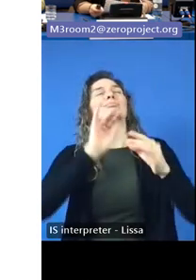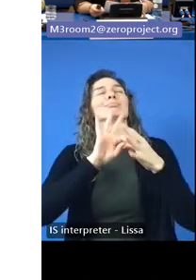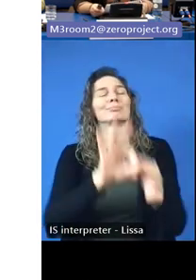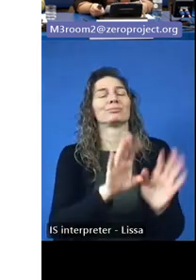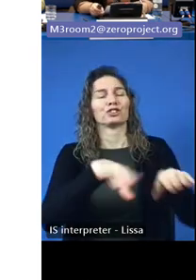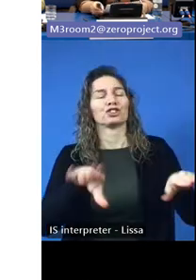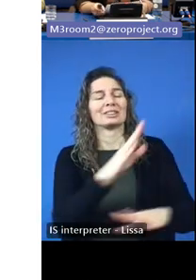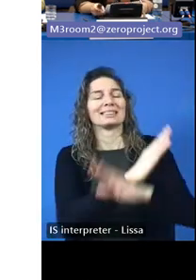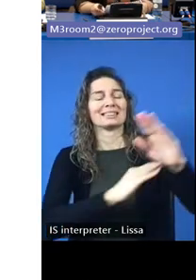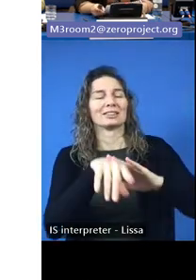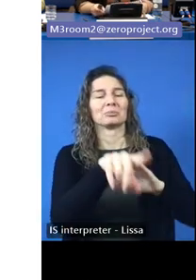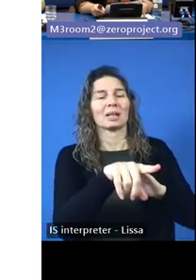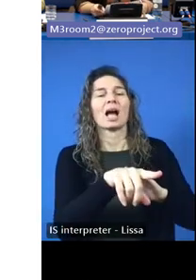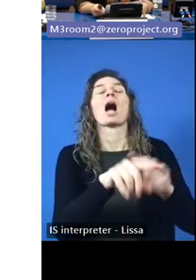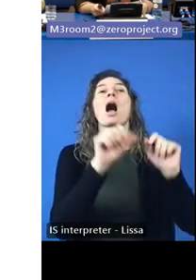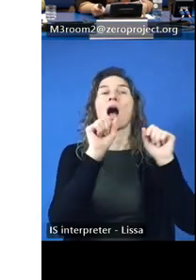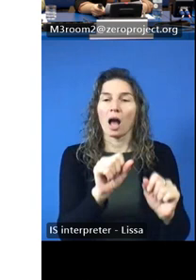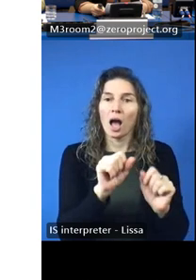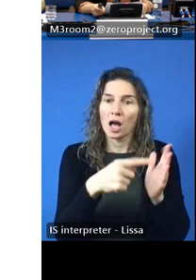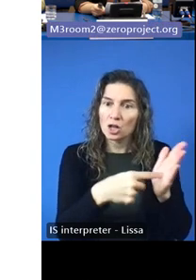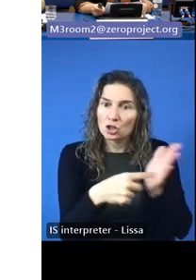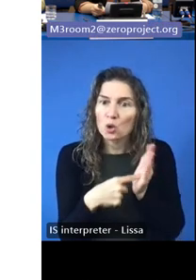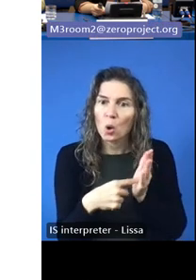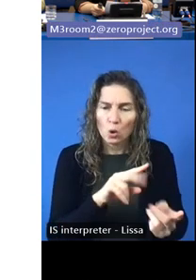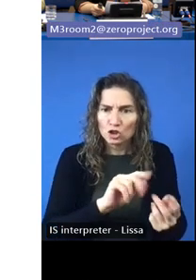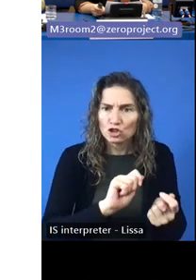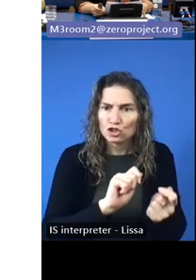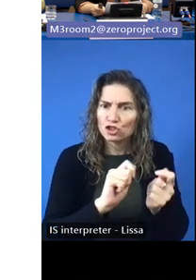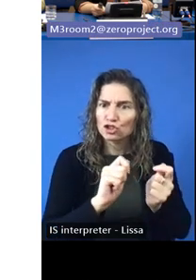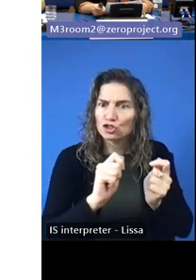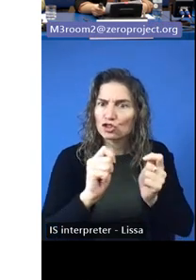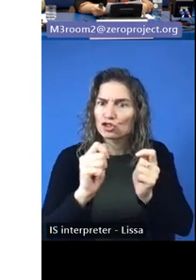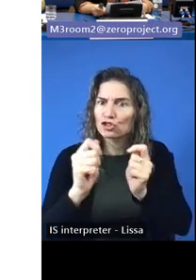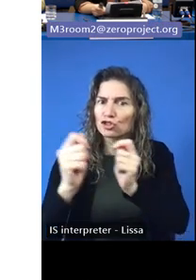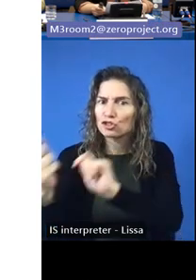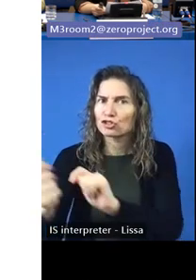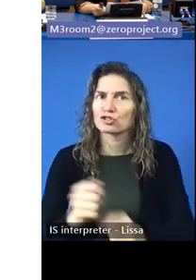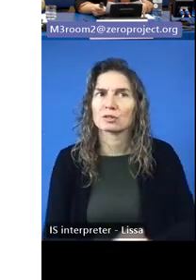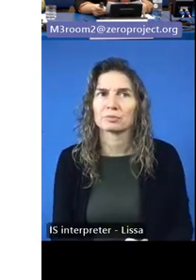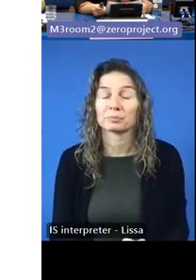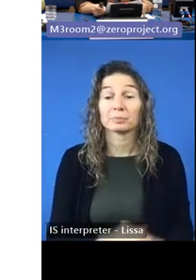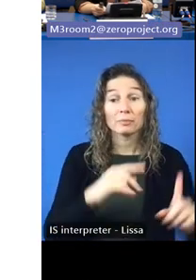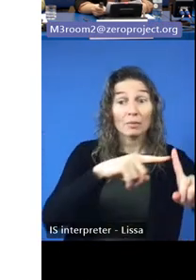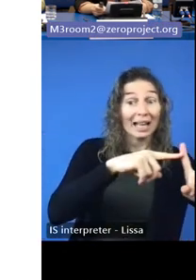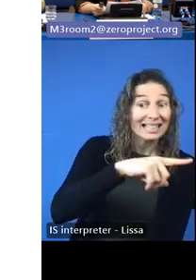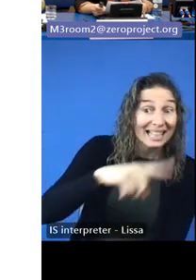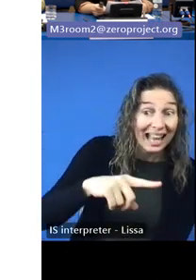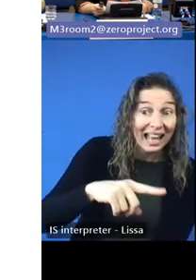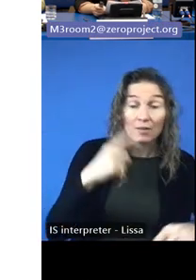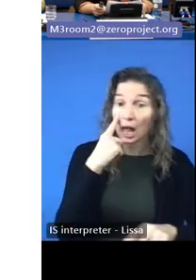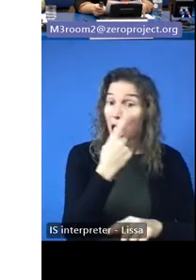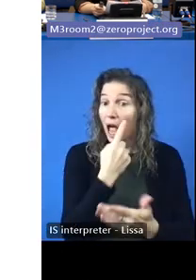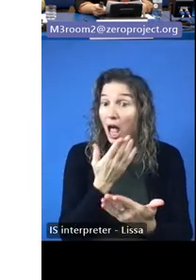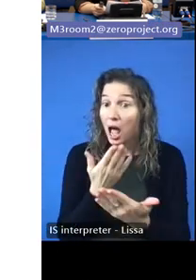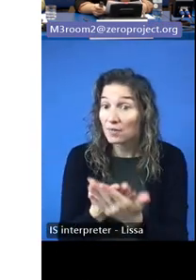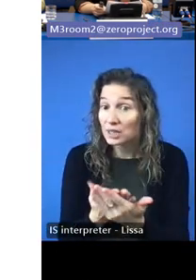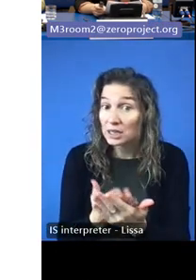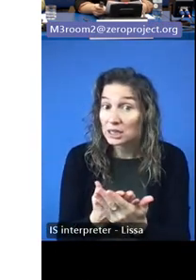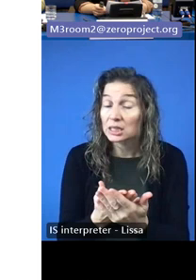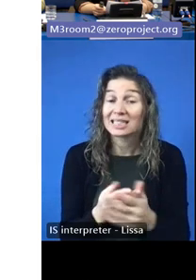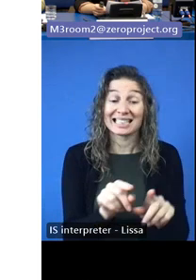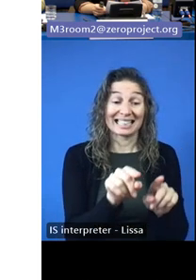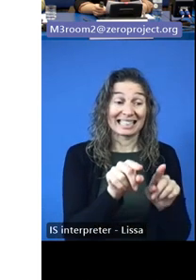then it demonstrates change over time. We always work to ensure that the data and evidence our programs generate are shared